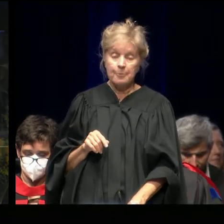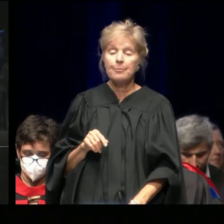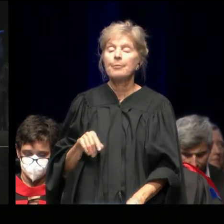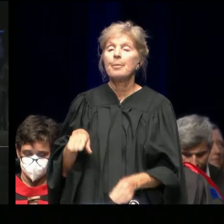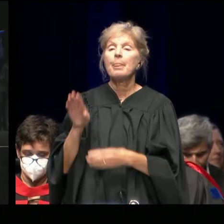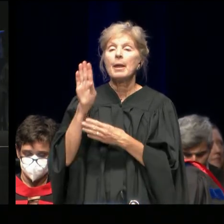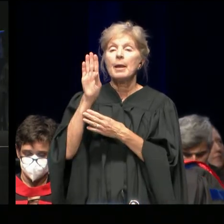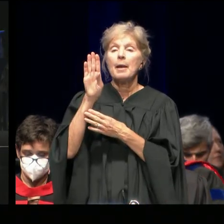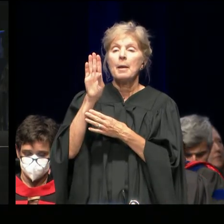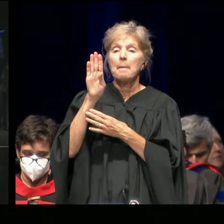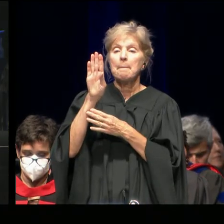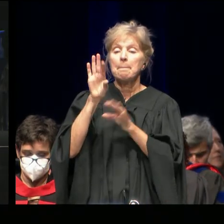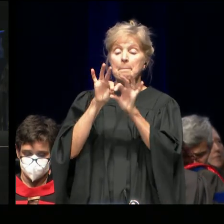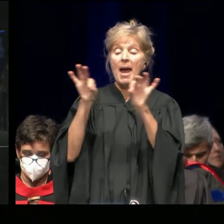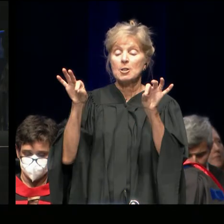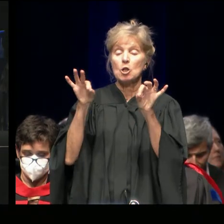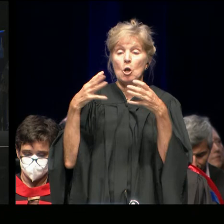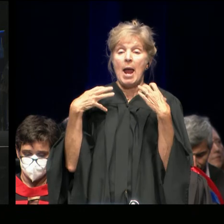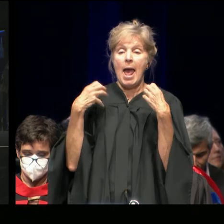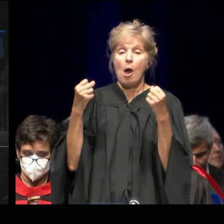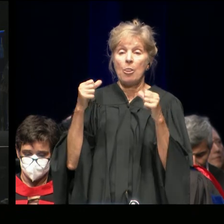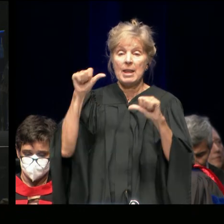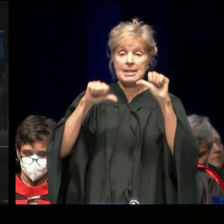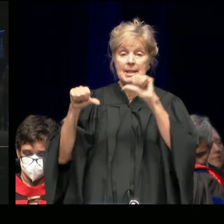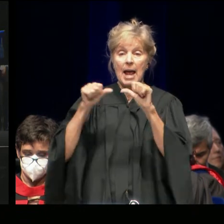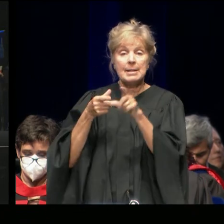Bachelor of Health Sciences in Midwifery.